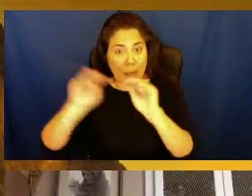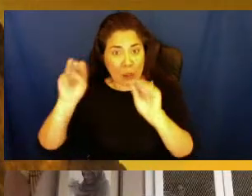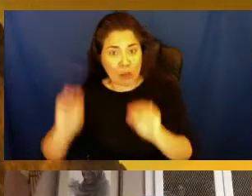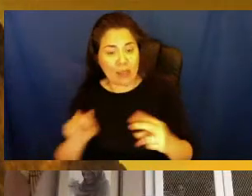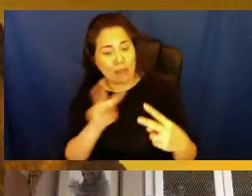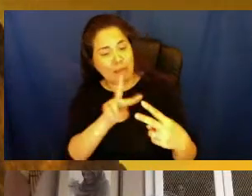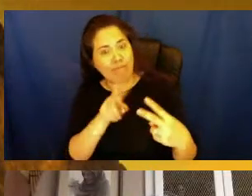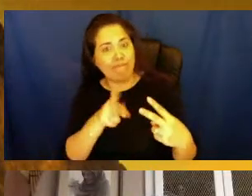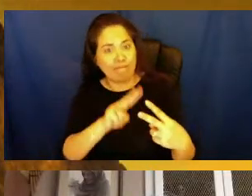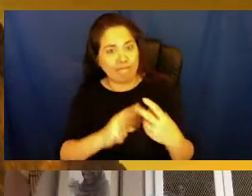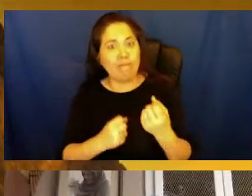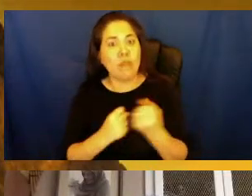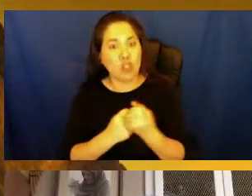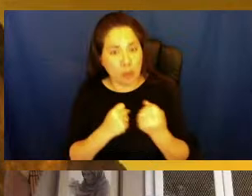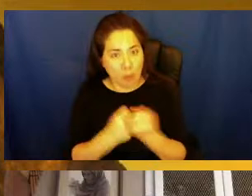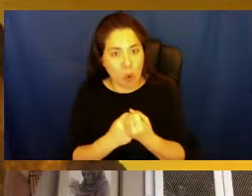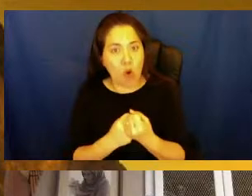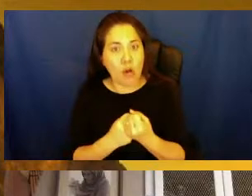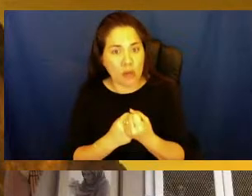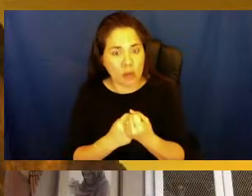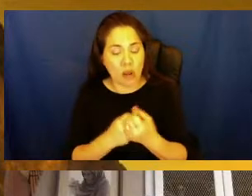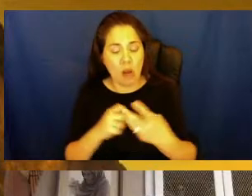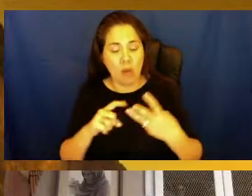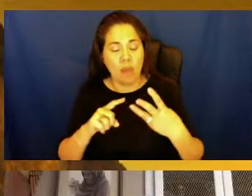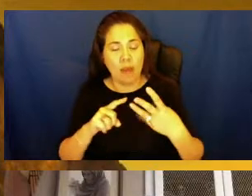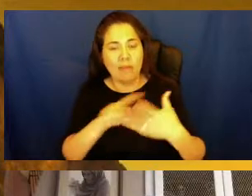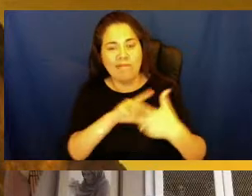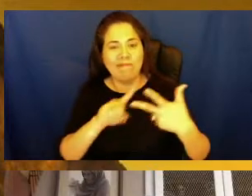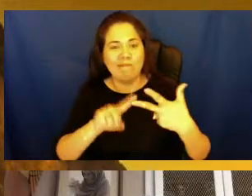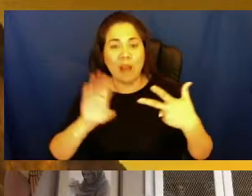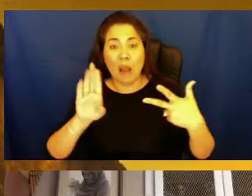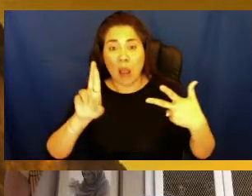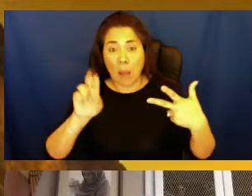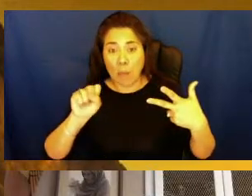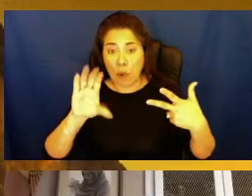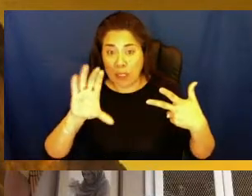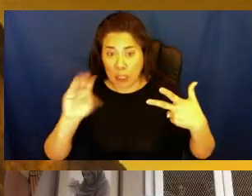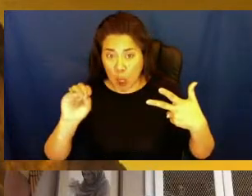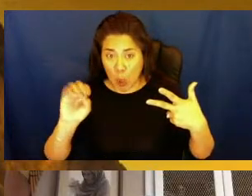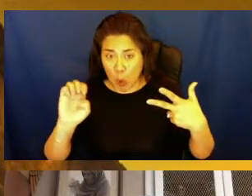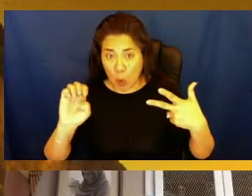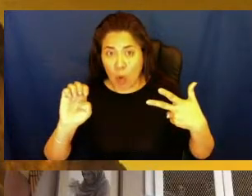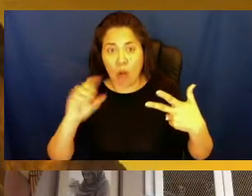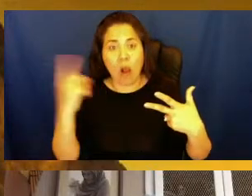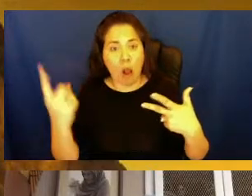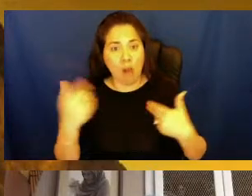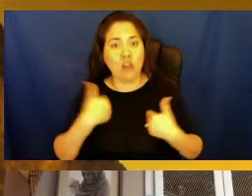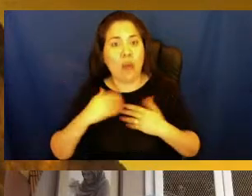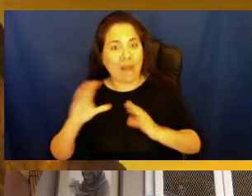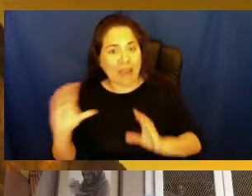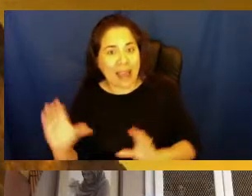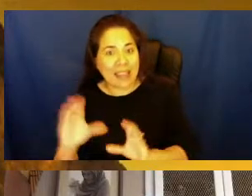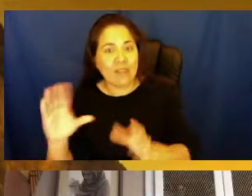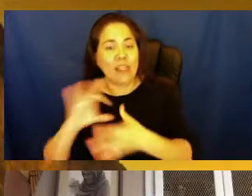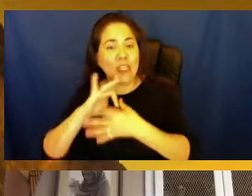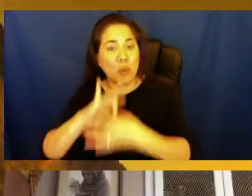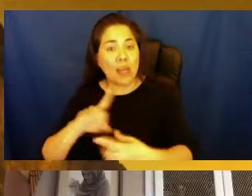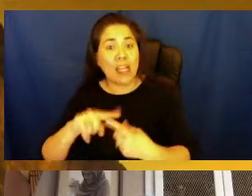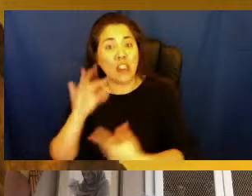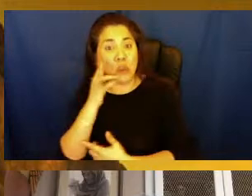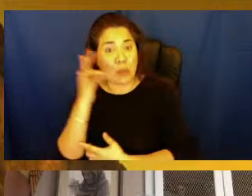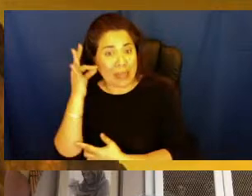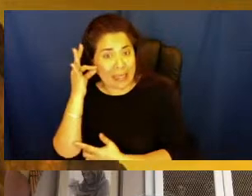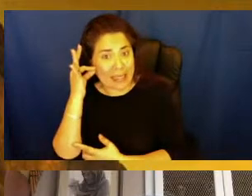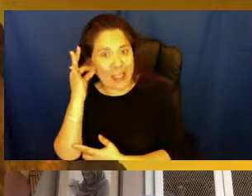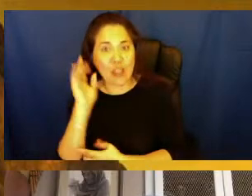of, the Briscoe also has activities that are about Native Americans. You can